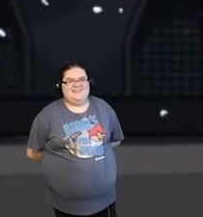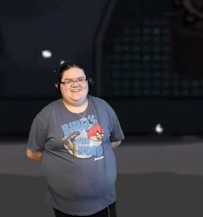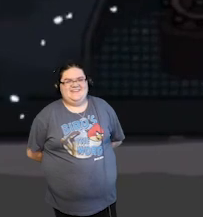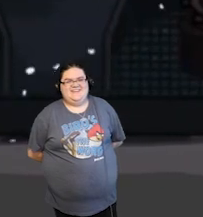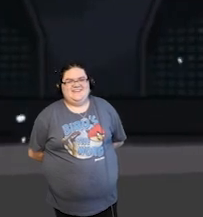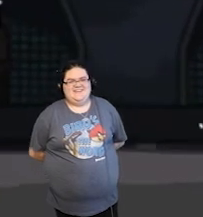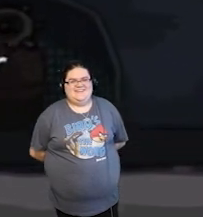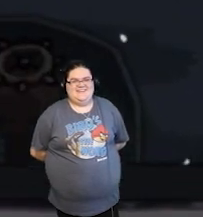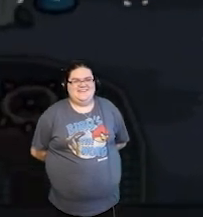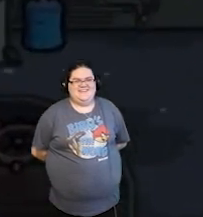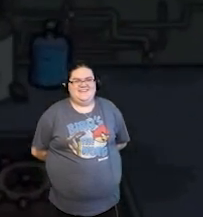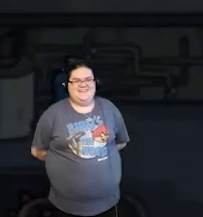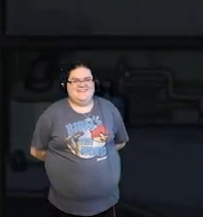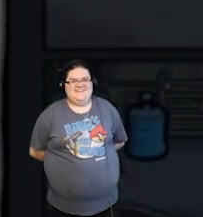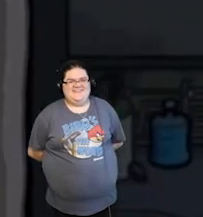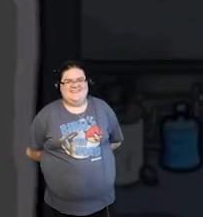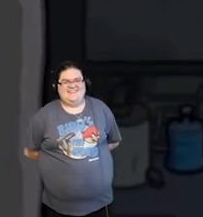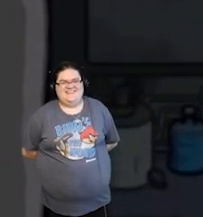Safe,